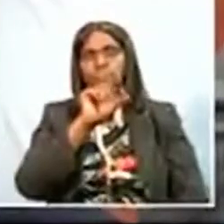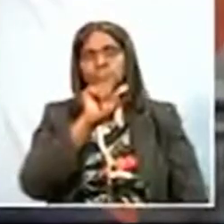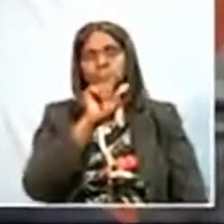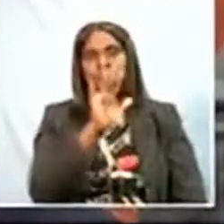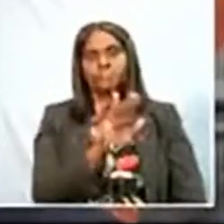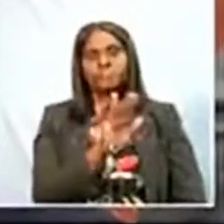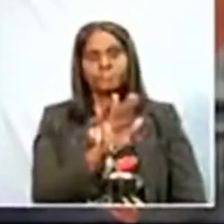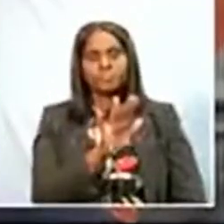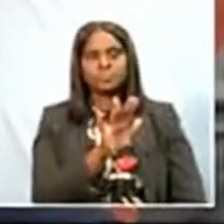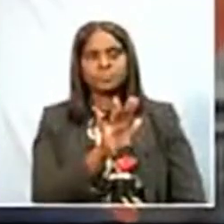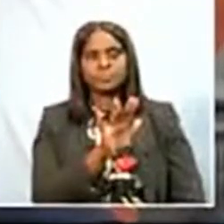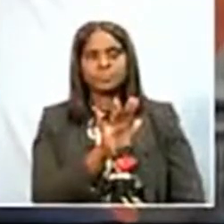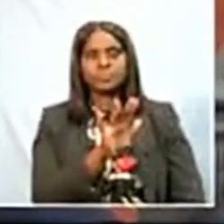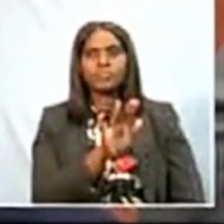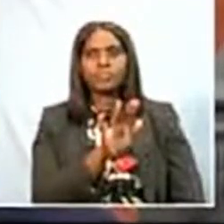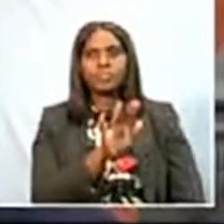2025.